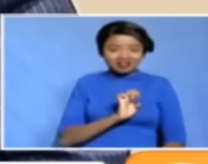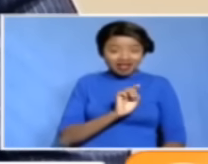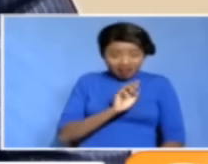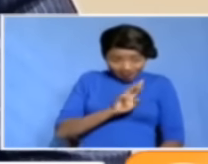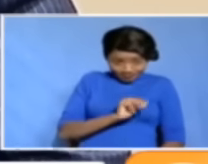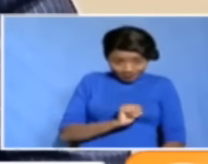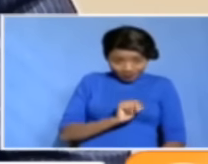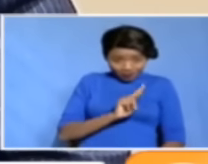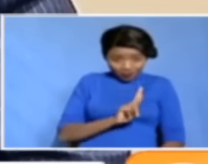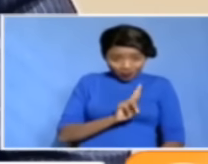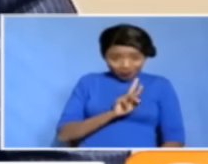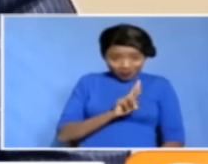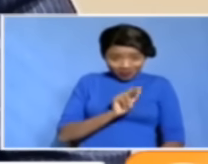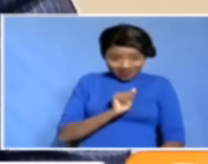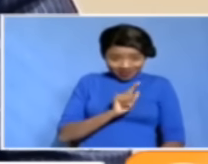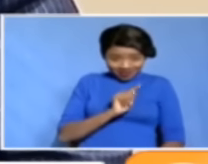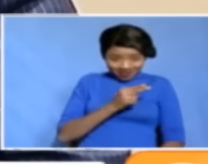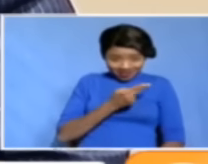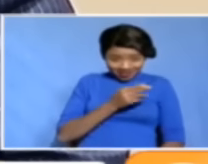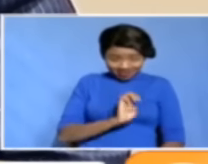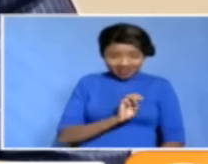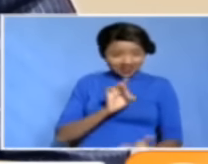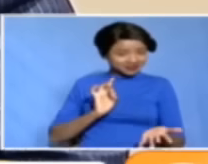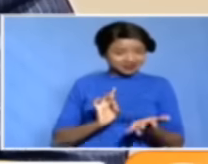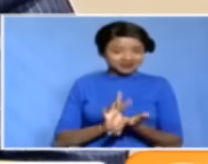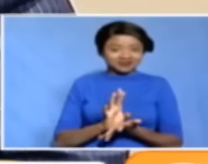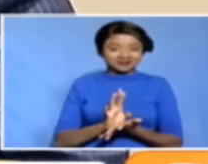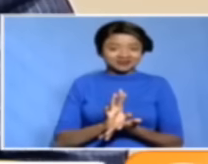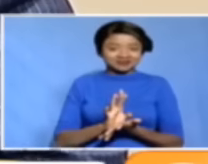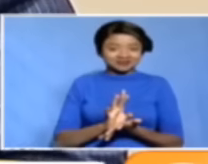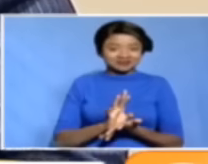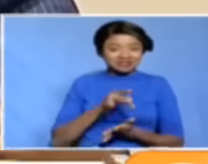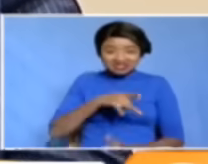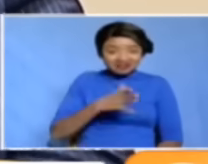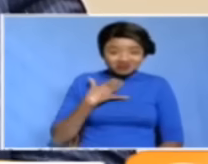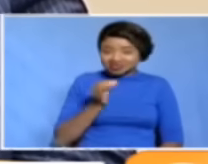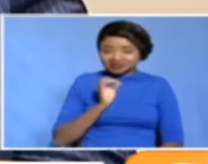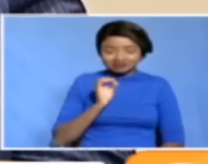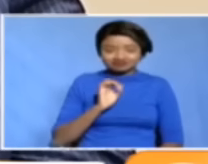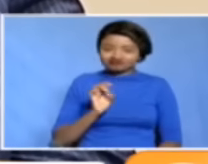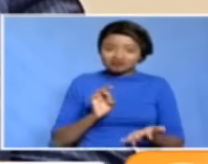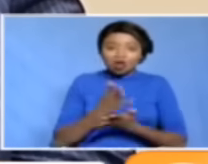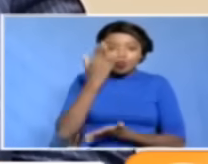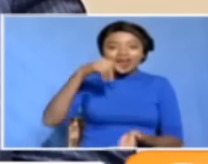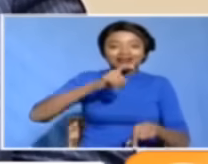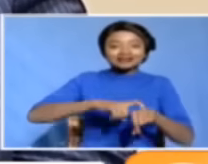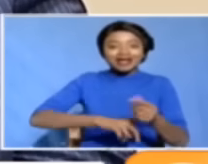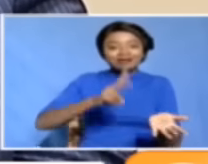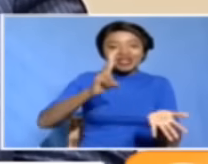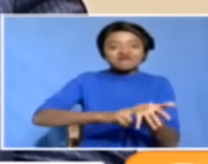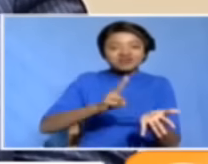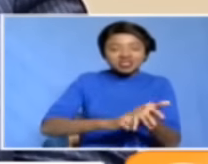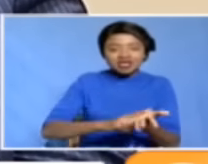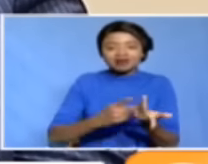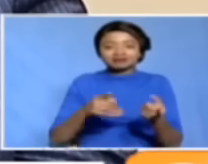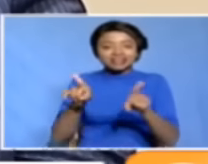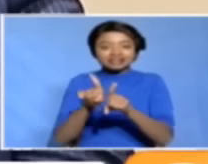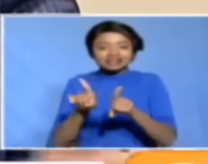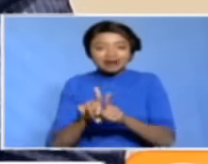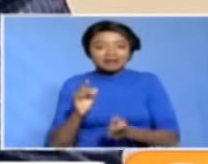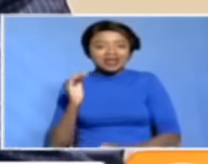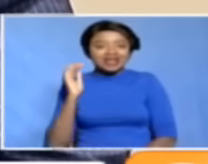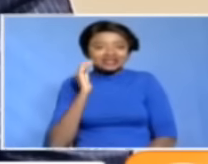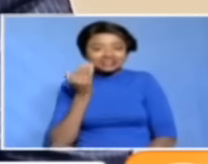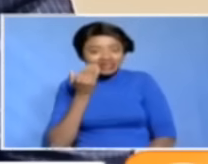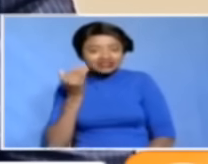Murathe, what he did in both occasions, when he was in Vihiga and when he was in Siaya, were not